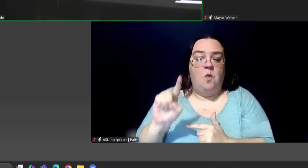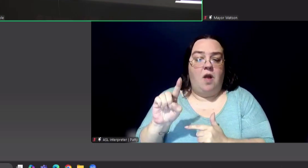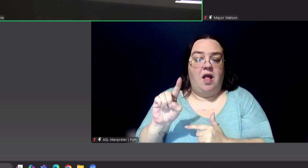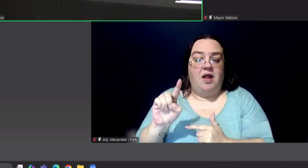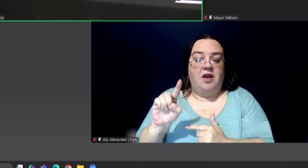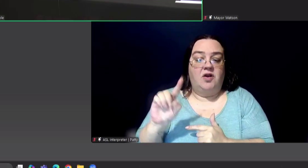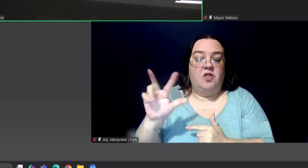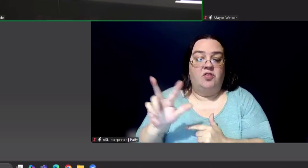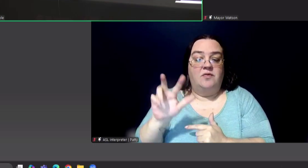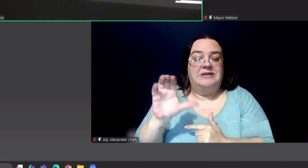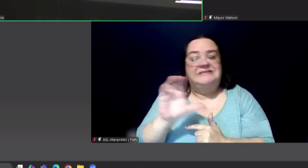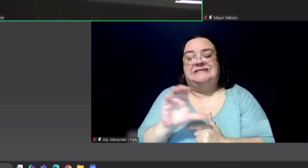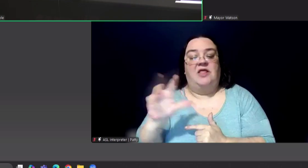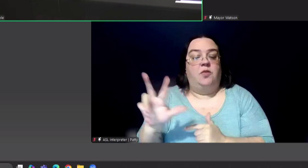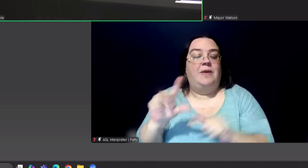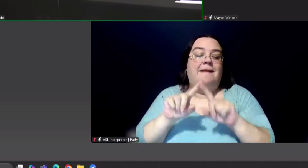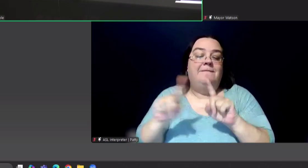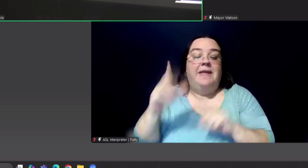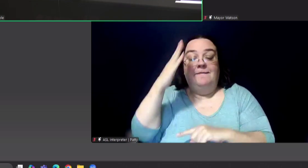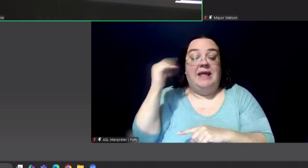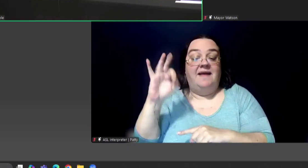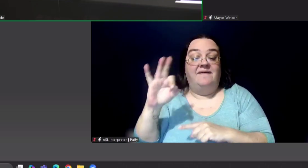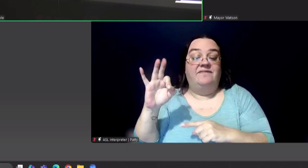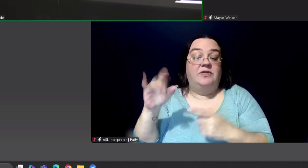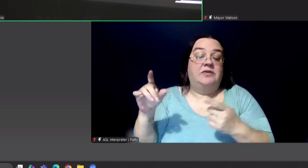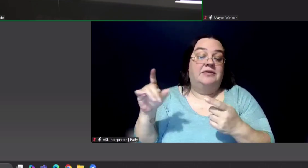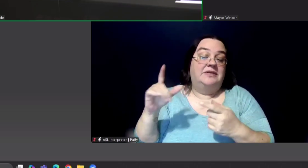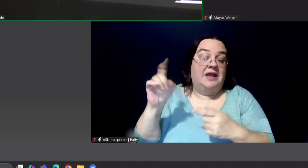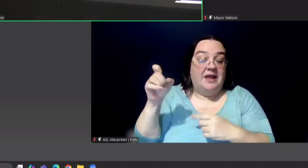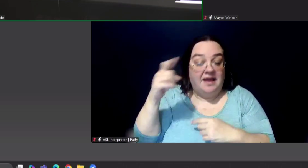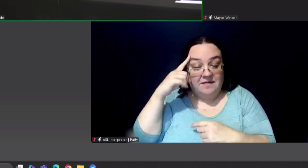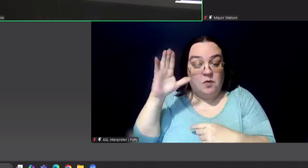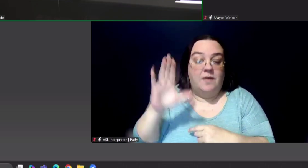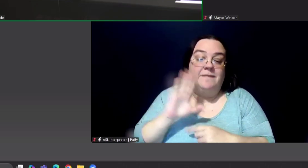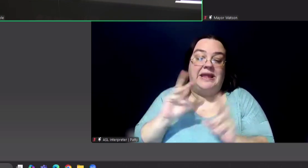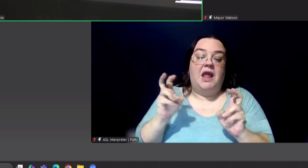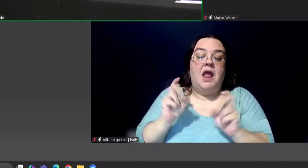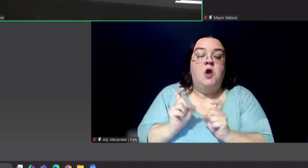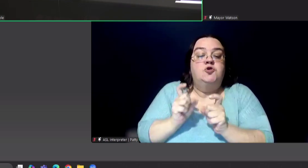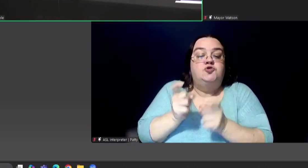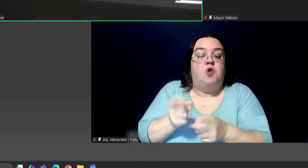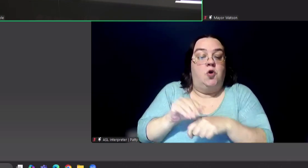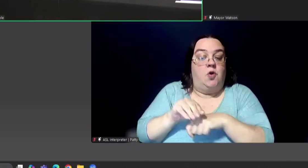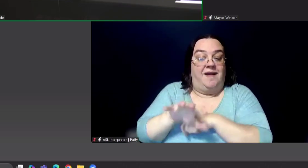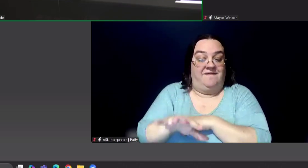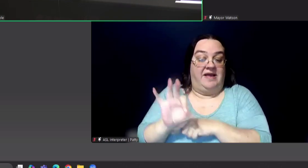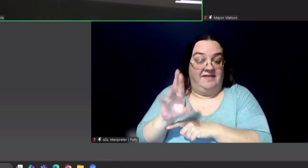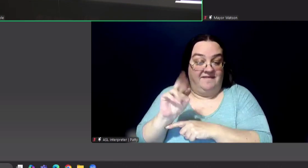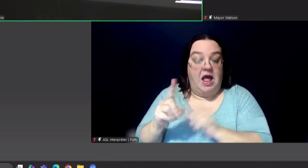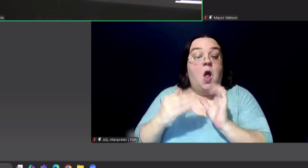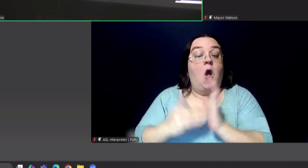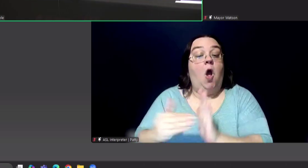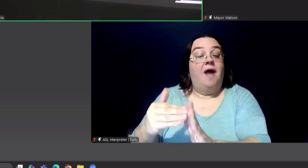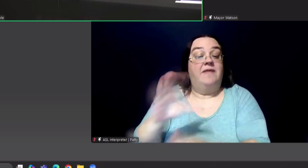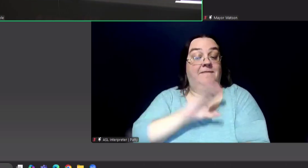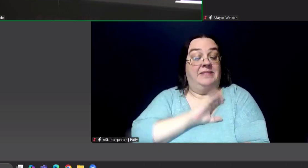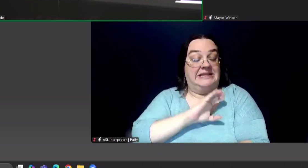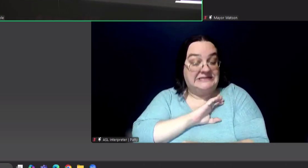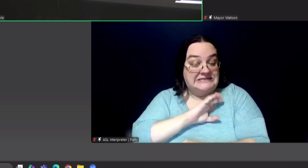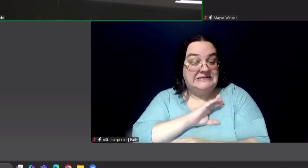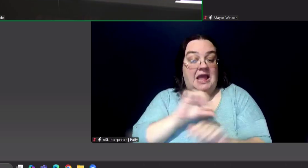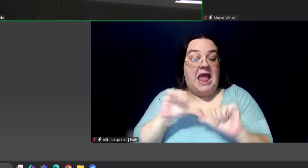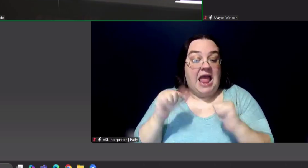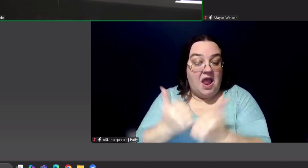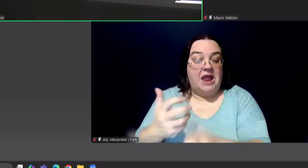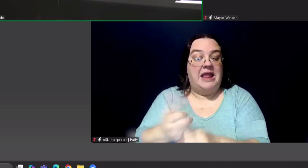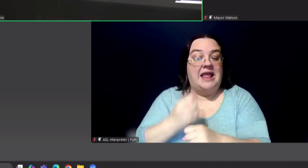of the government, this would be a donor-advised fund. Oftentimes, police agencies receive calls with individuals wanting to